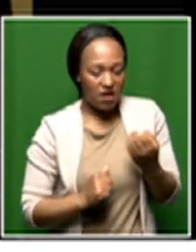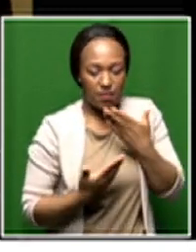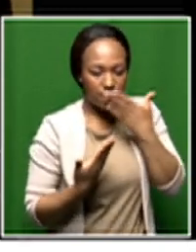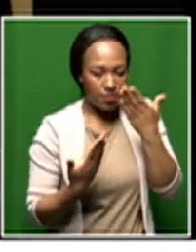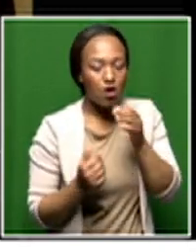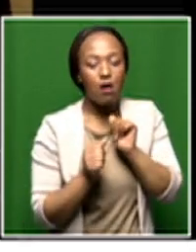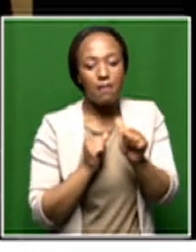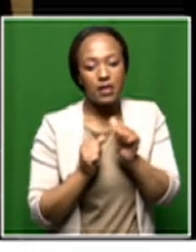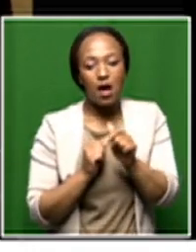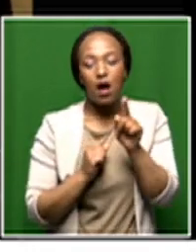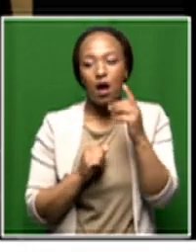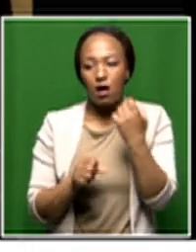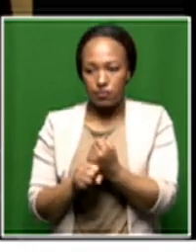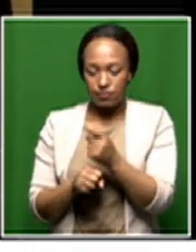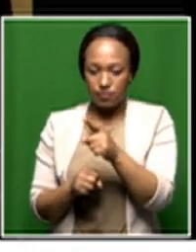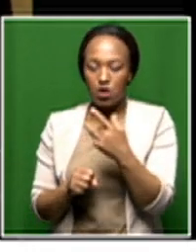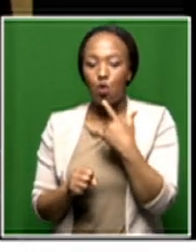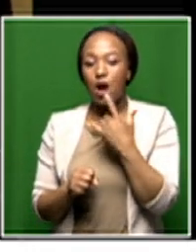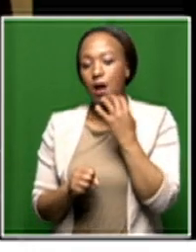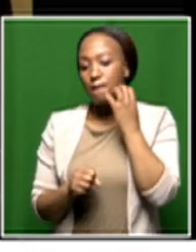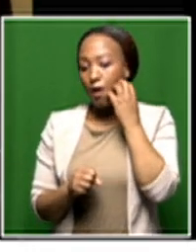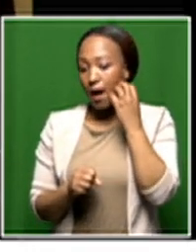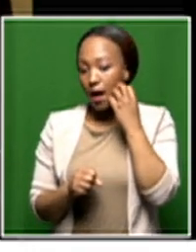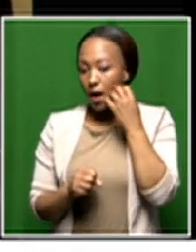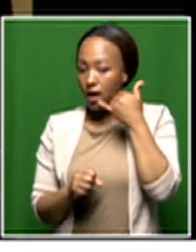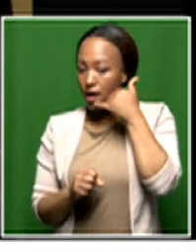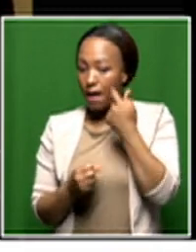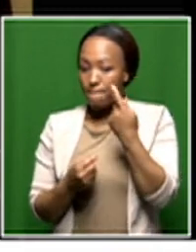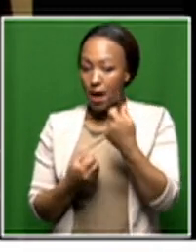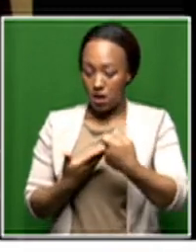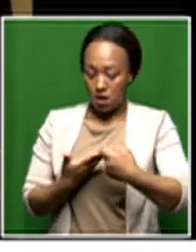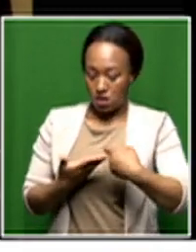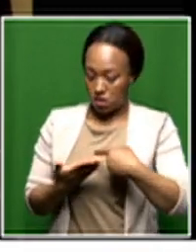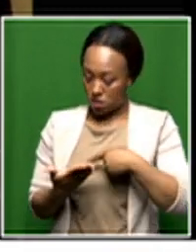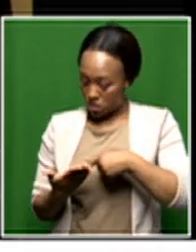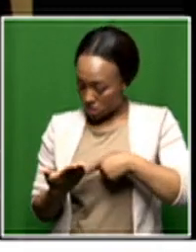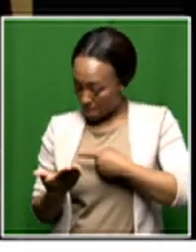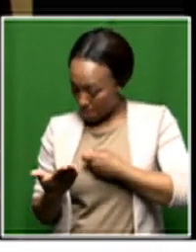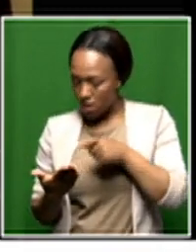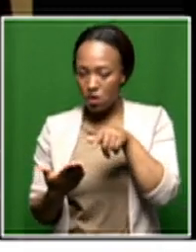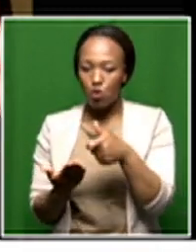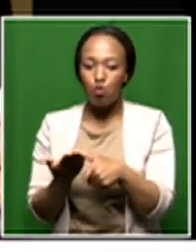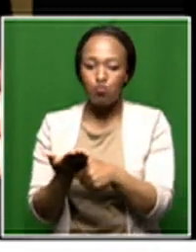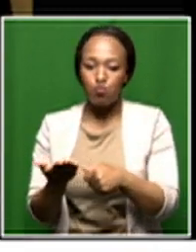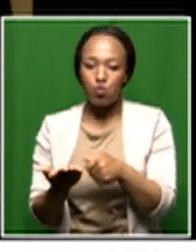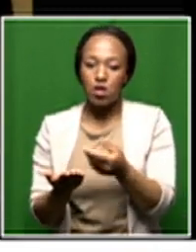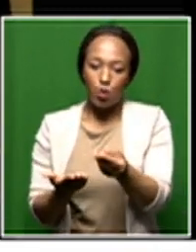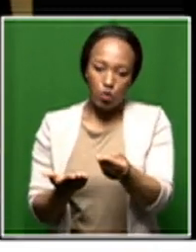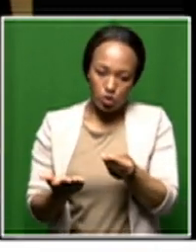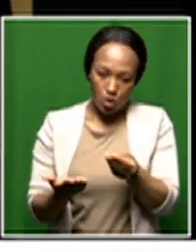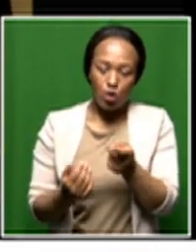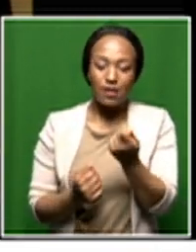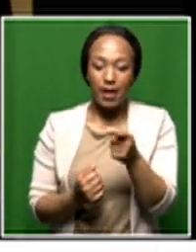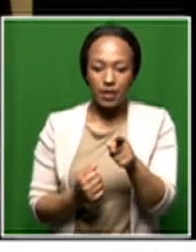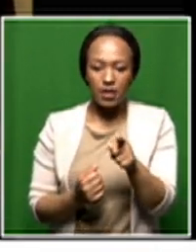Hence, we said, let's introduce the mobile money where they can simply just go and get whatever that they want to get. But we experienced certain